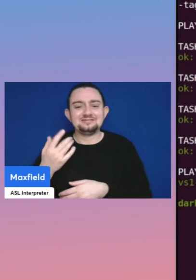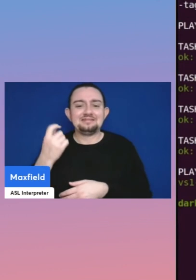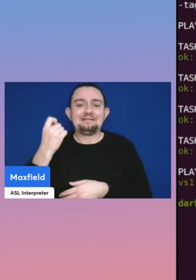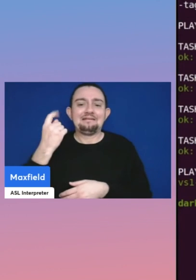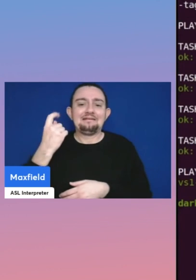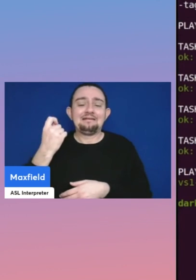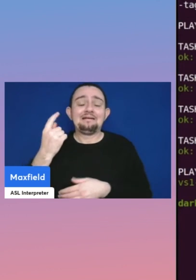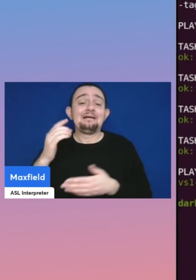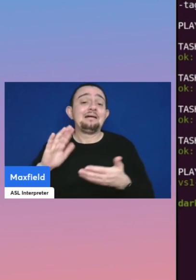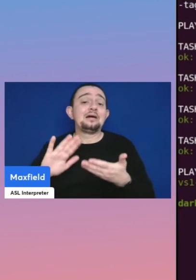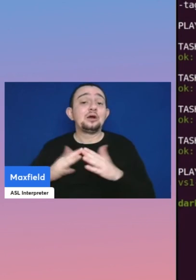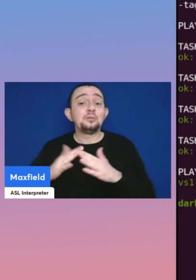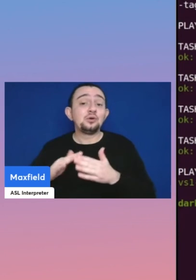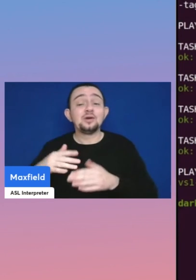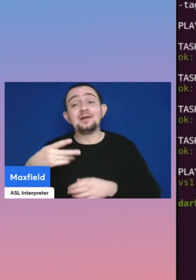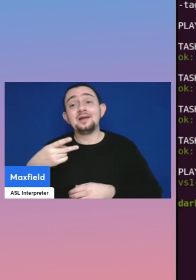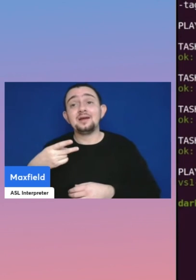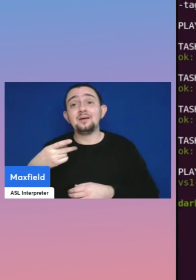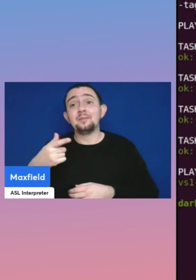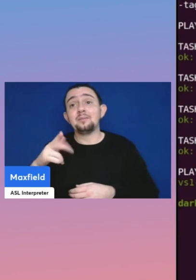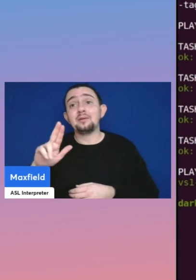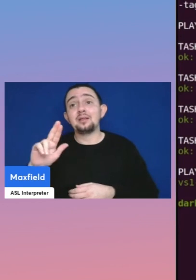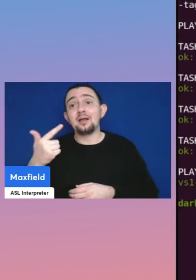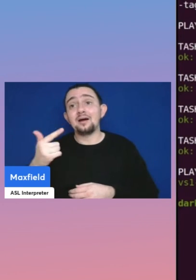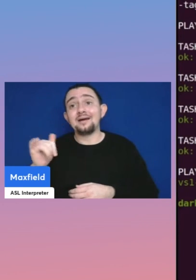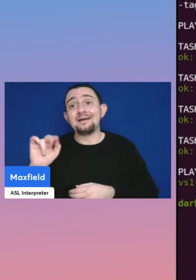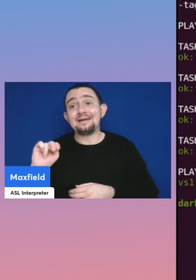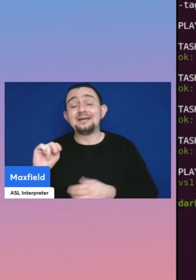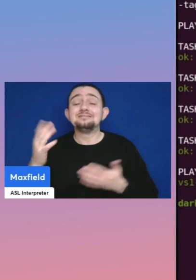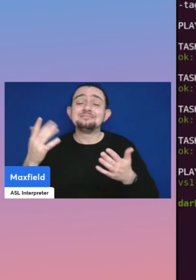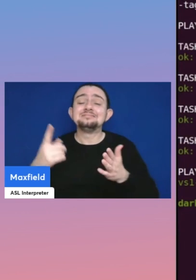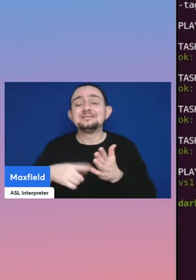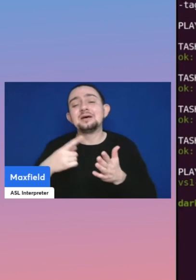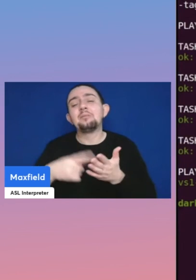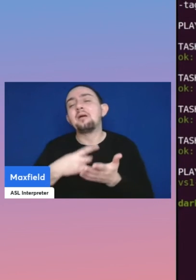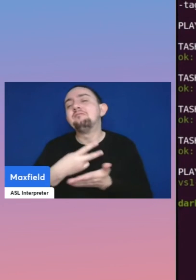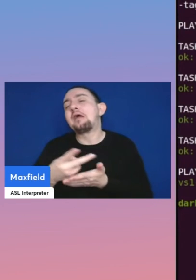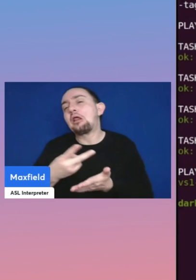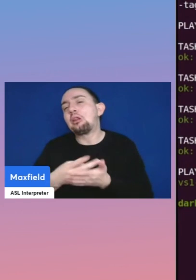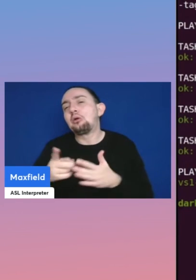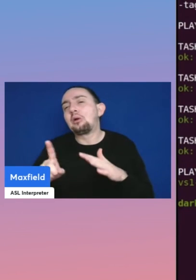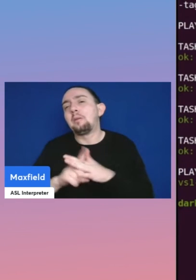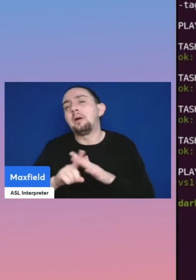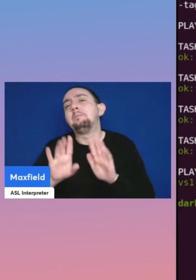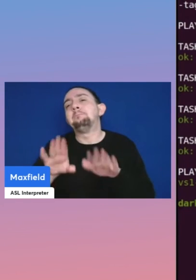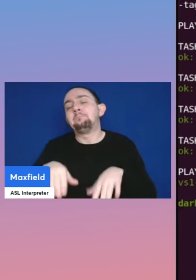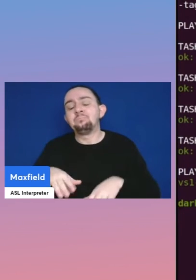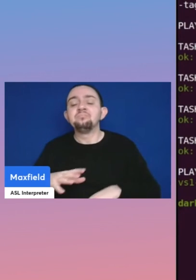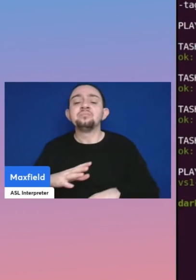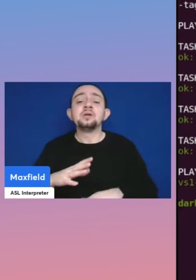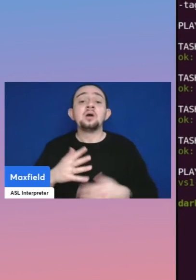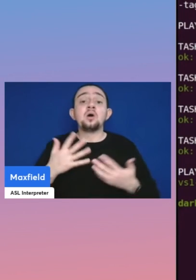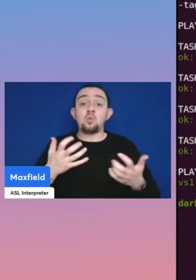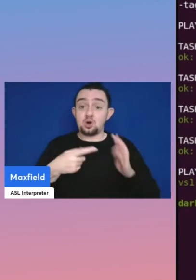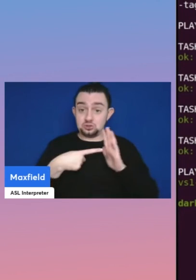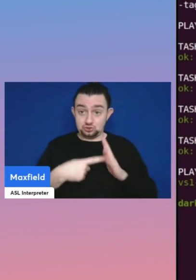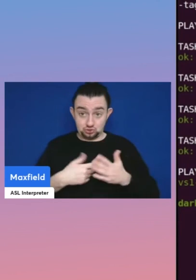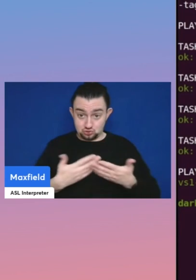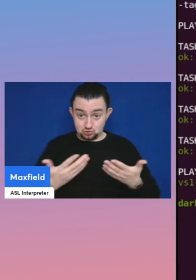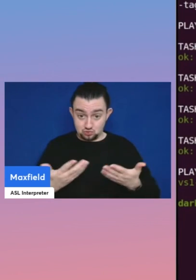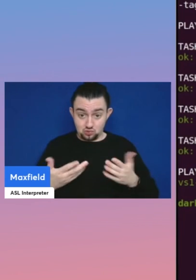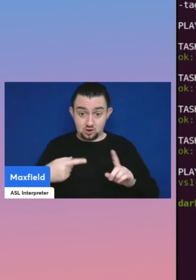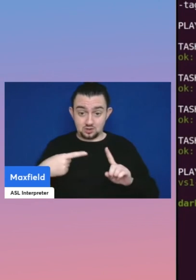community plugins are not always, well, there might be some failures at times. What I'm actually wanted to show you guys that, and